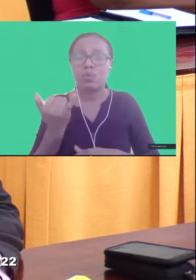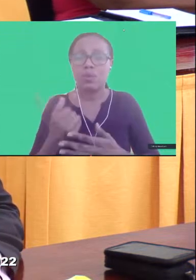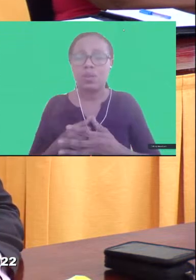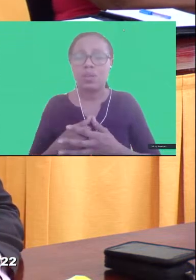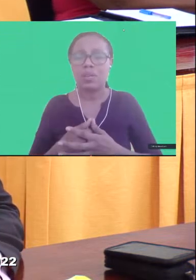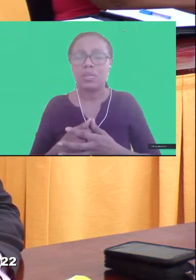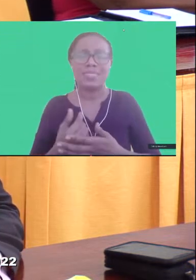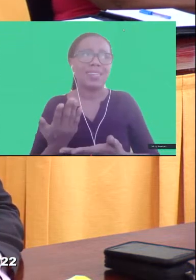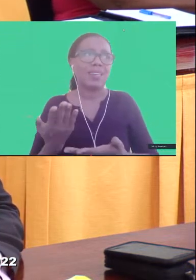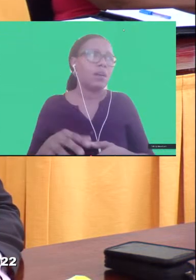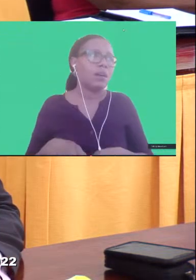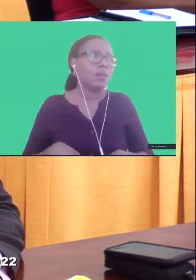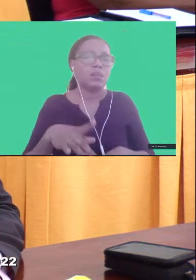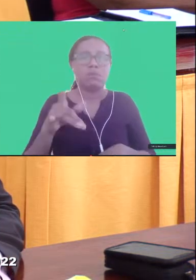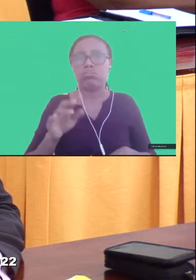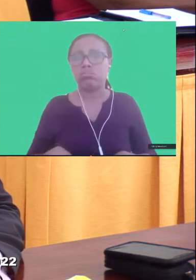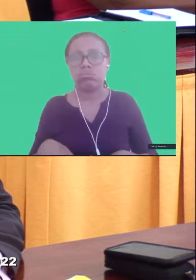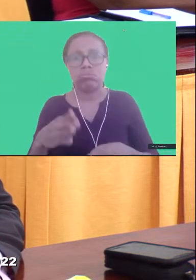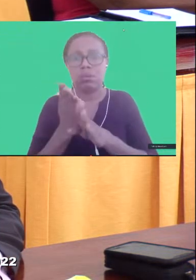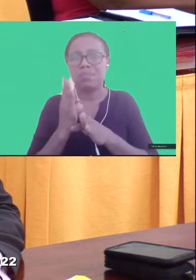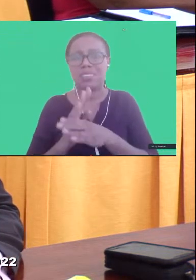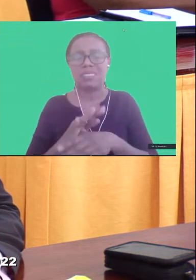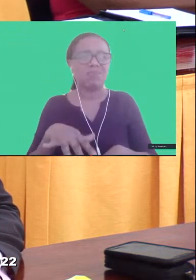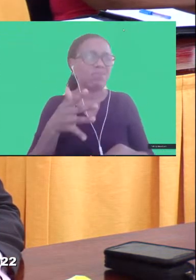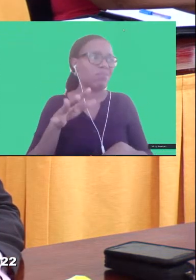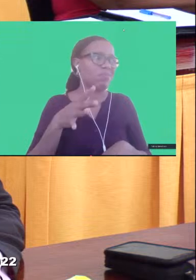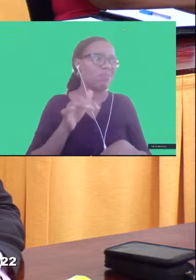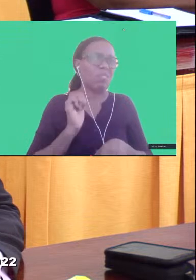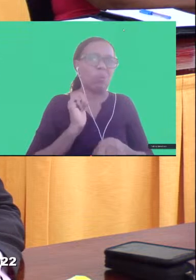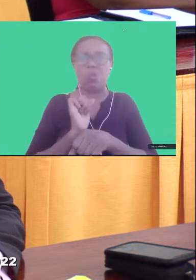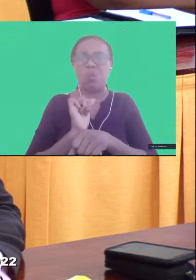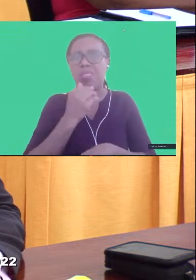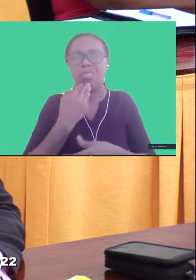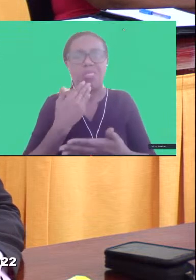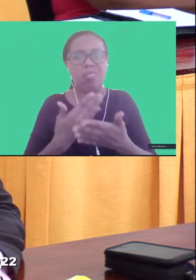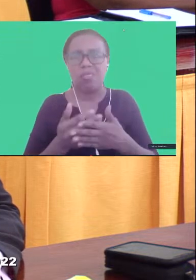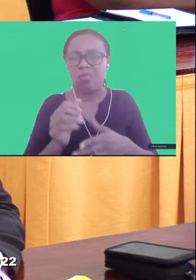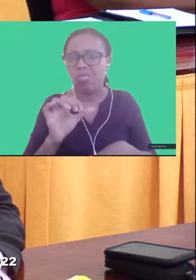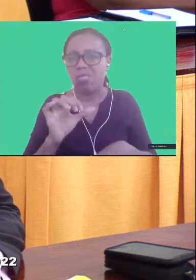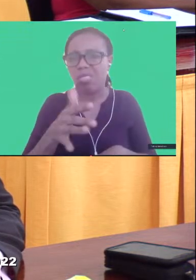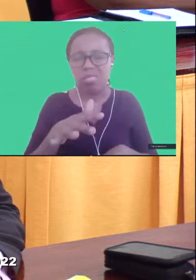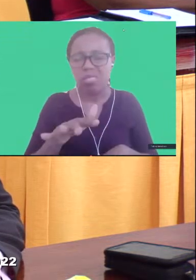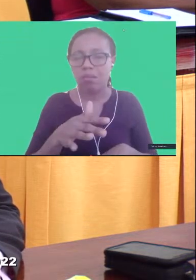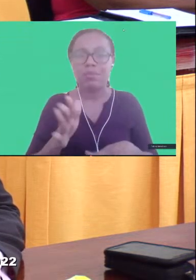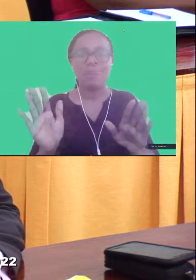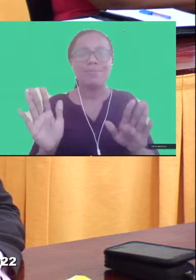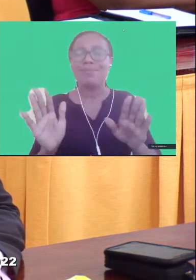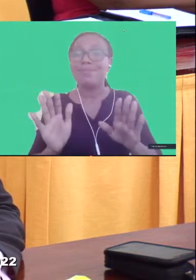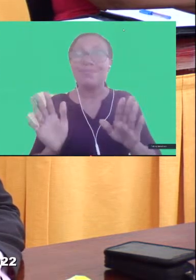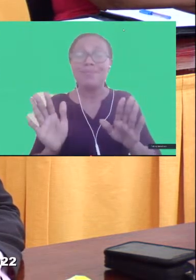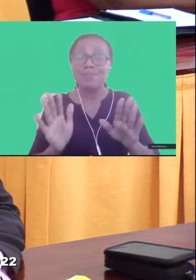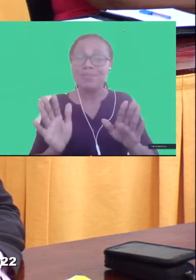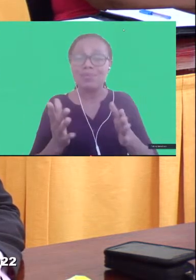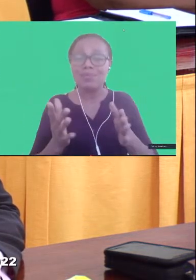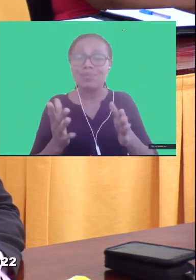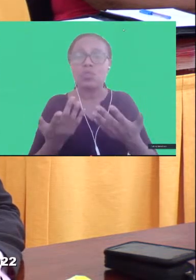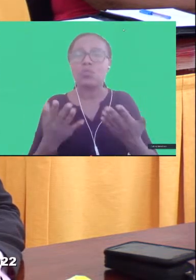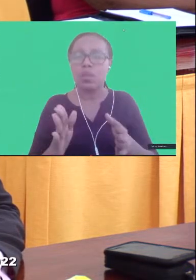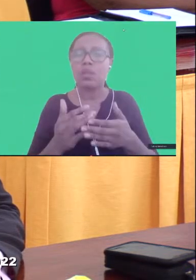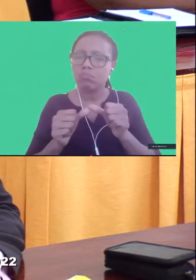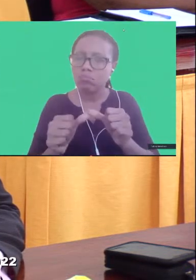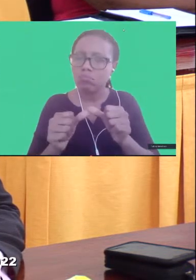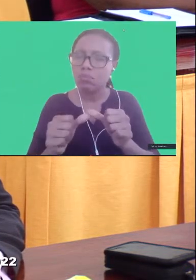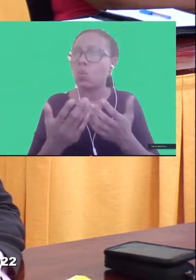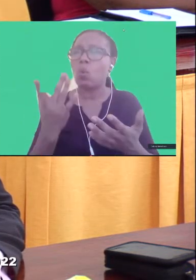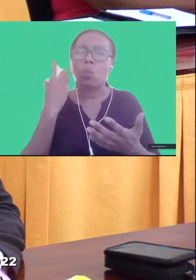that we do, we have to make sure that the public does not then complain that we have moved from one form of energy to